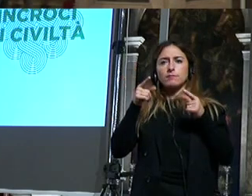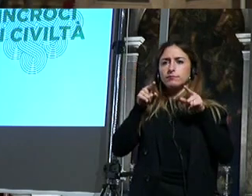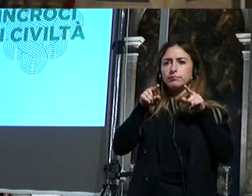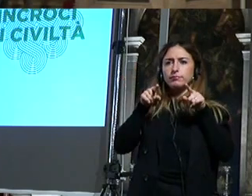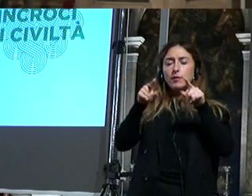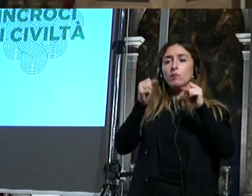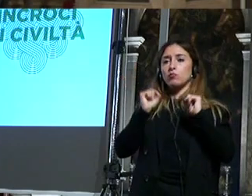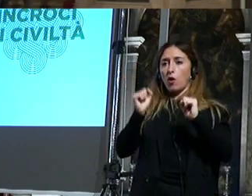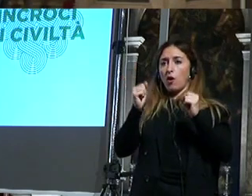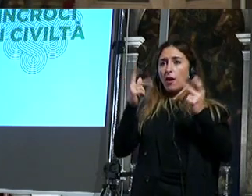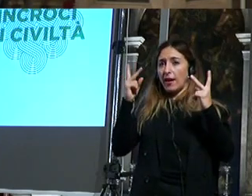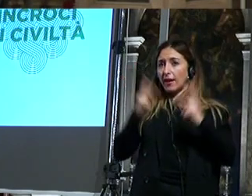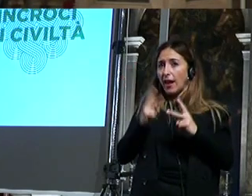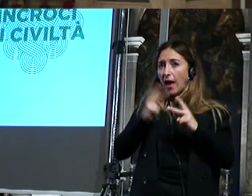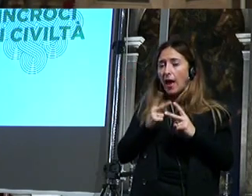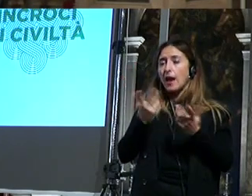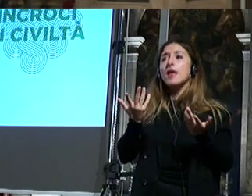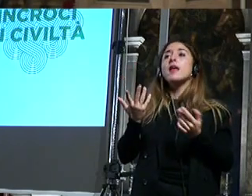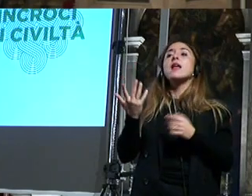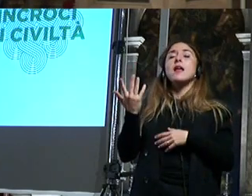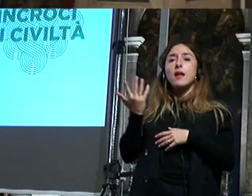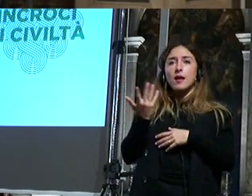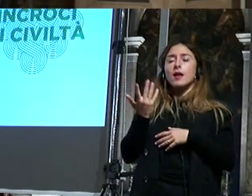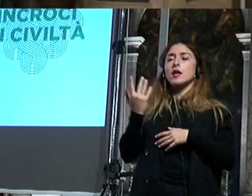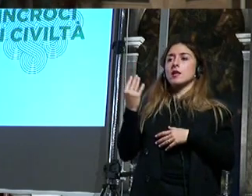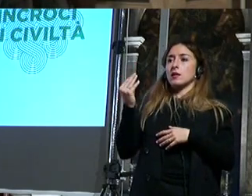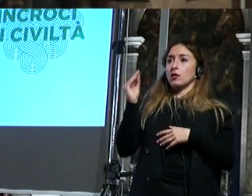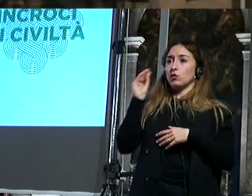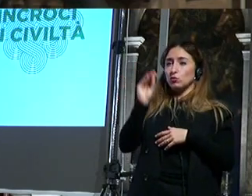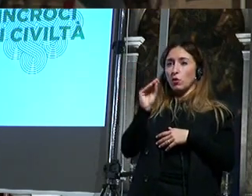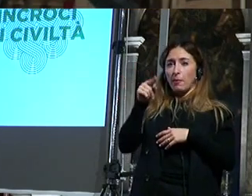I don't know, they're like the poetic wheels under this story.